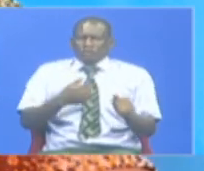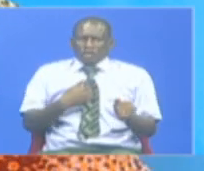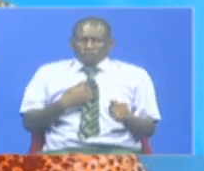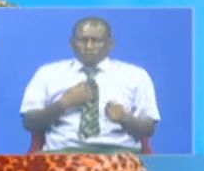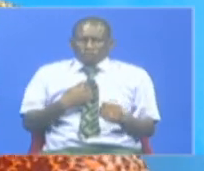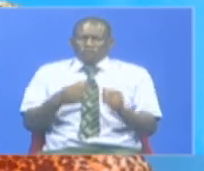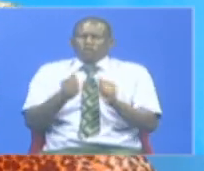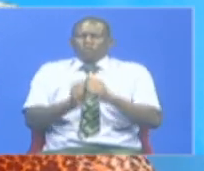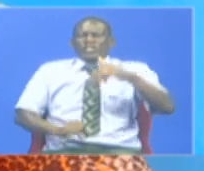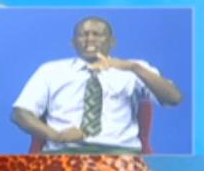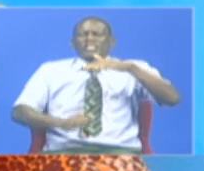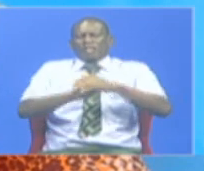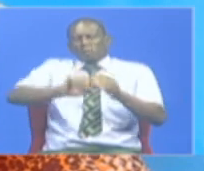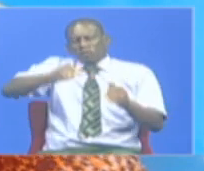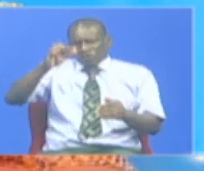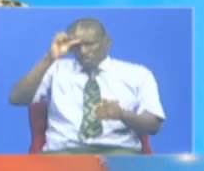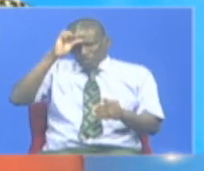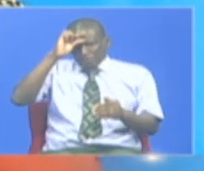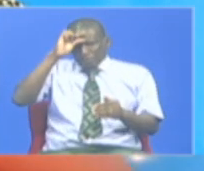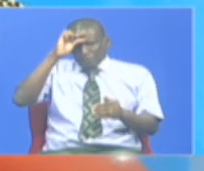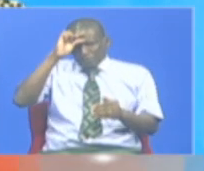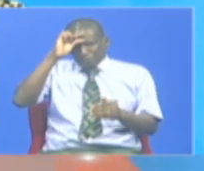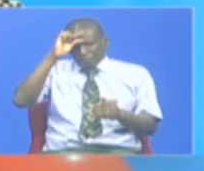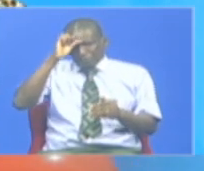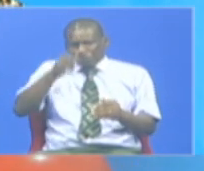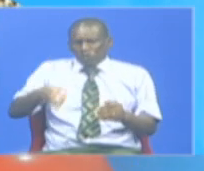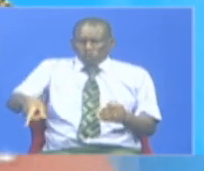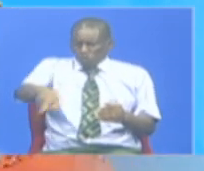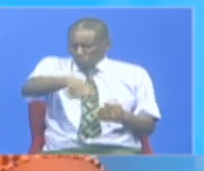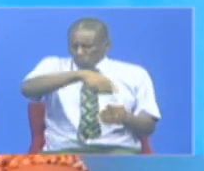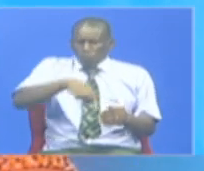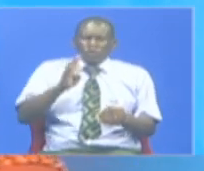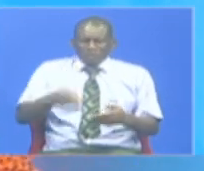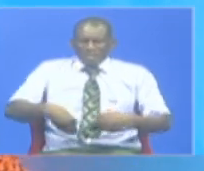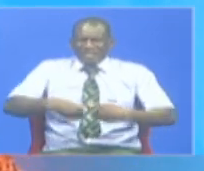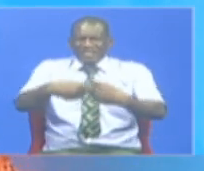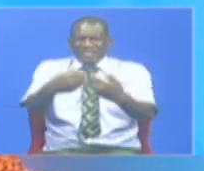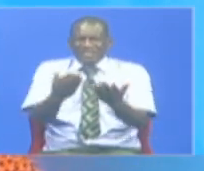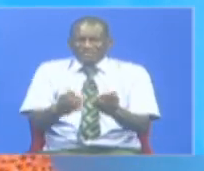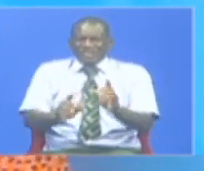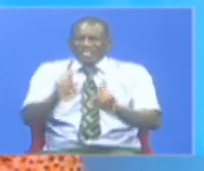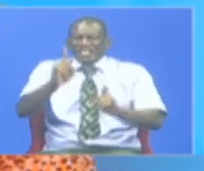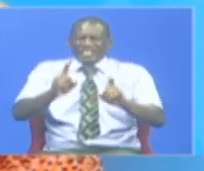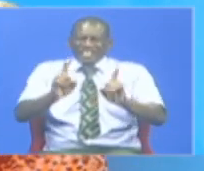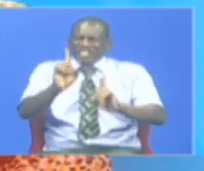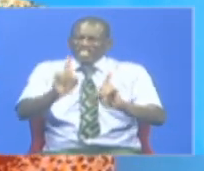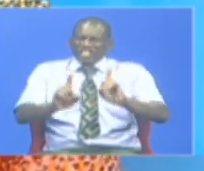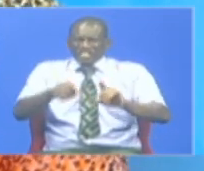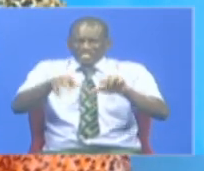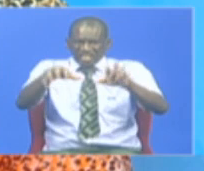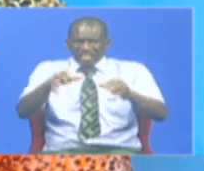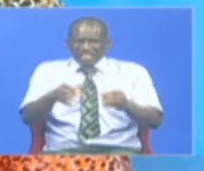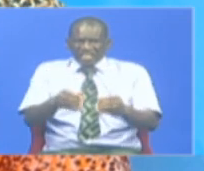the support of the county governments, we will be distributing the kitchen garden starter